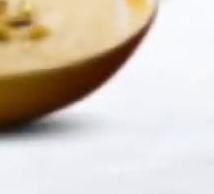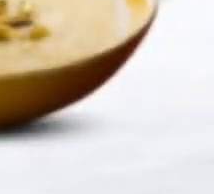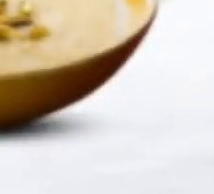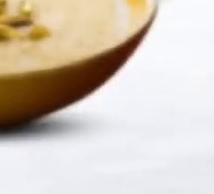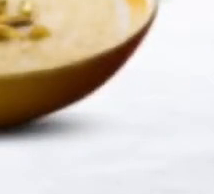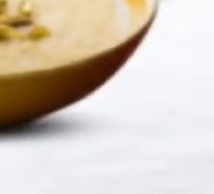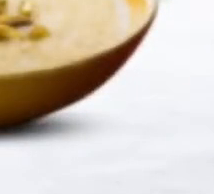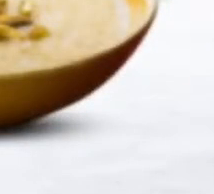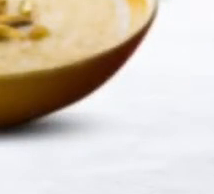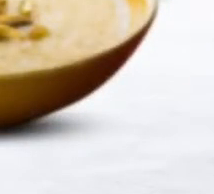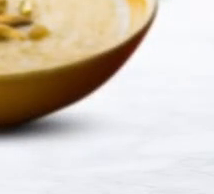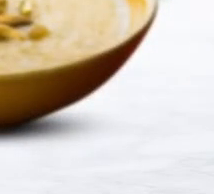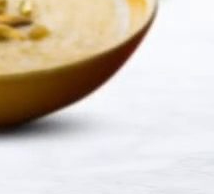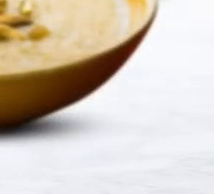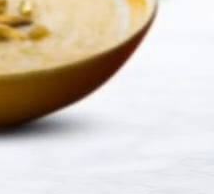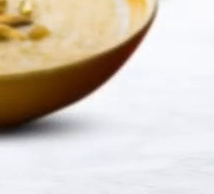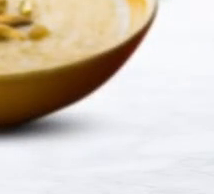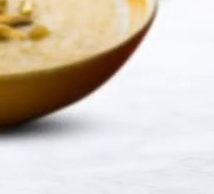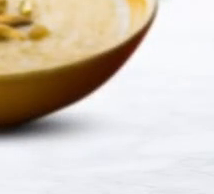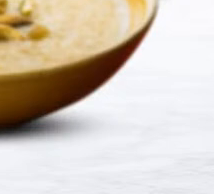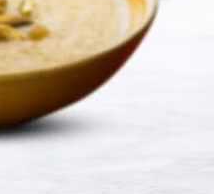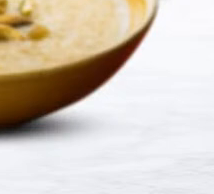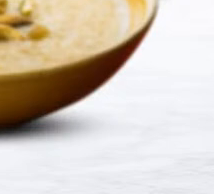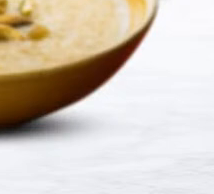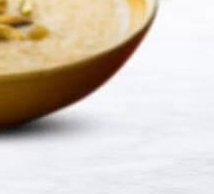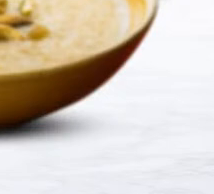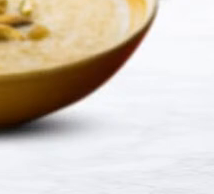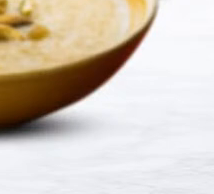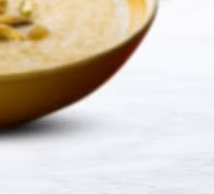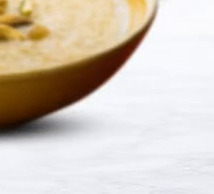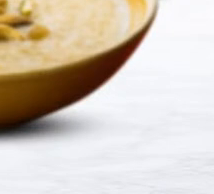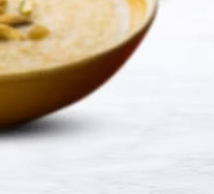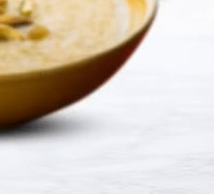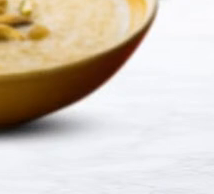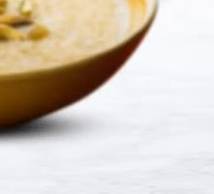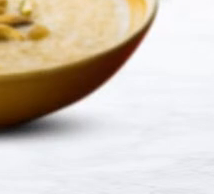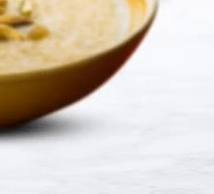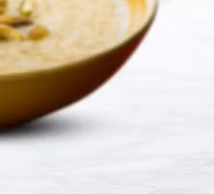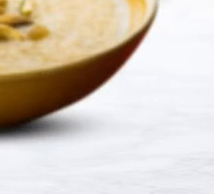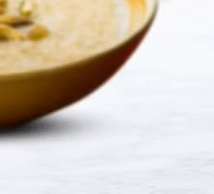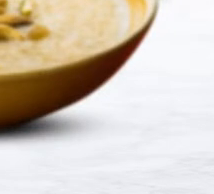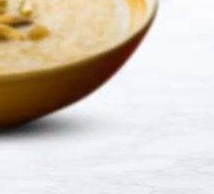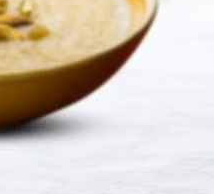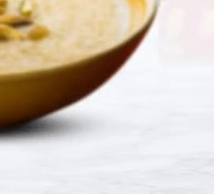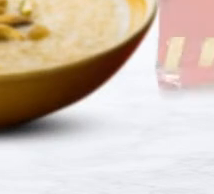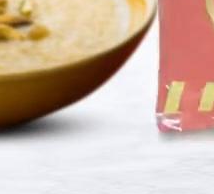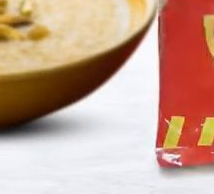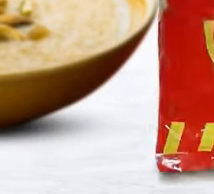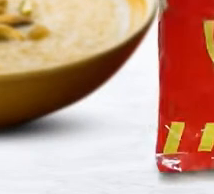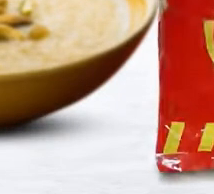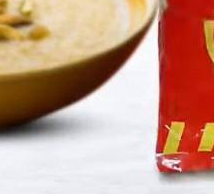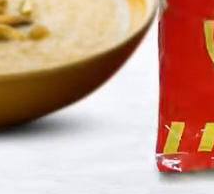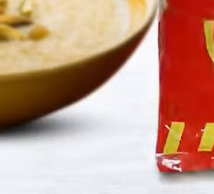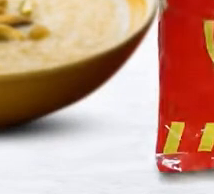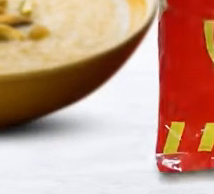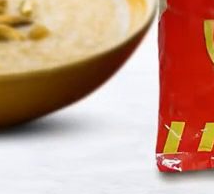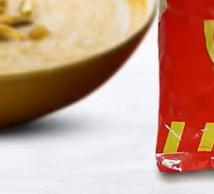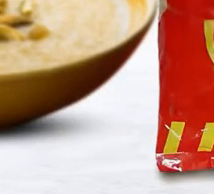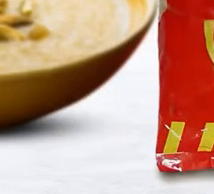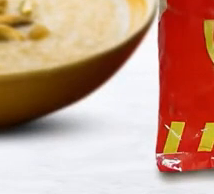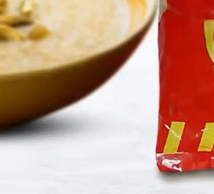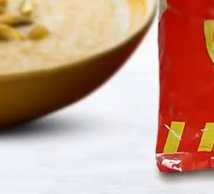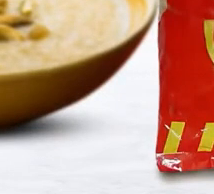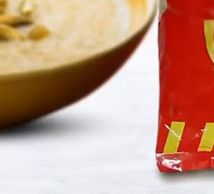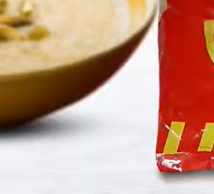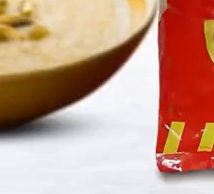Chic Lisha Limited, the leading manufacturers of vermicelli. Now available pre-cut in parched and unparched in convenient package sizes. Whatever your